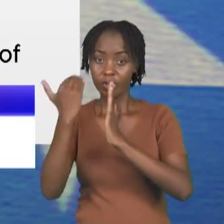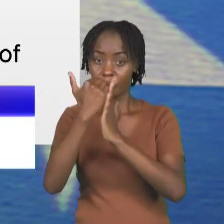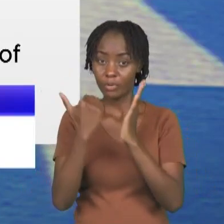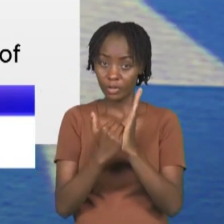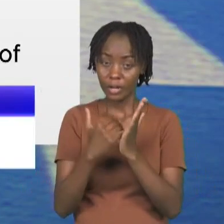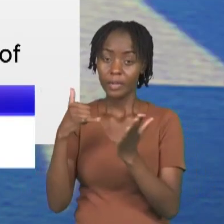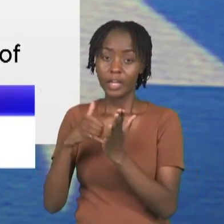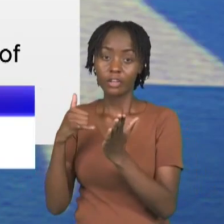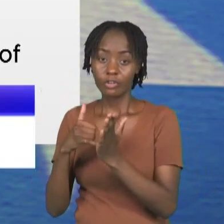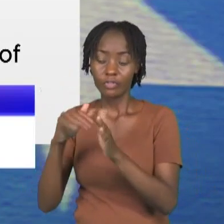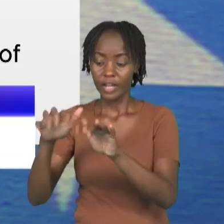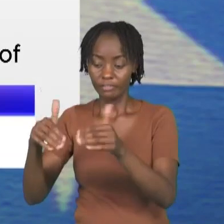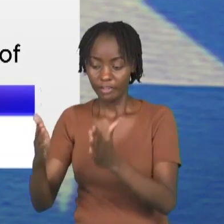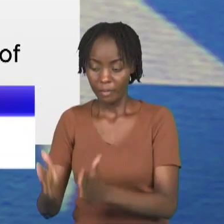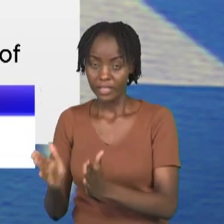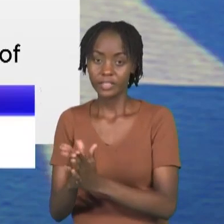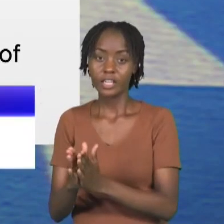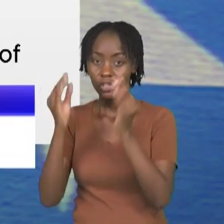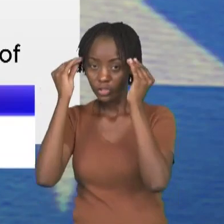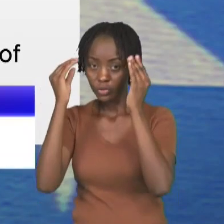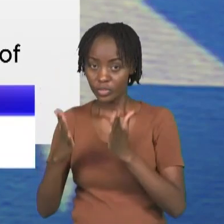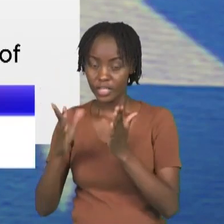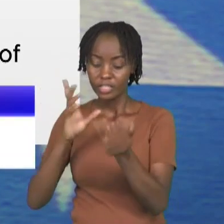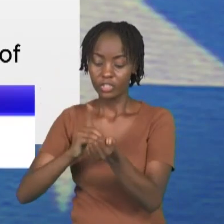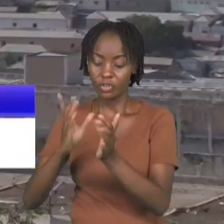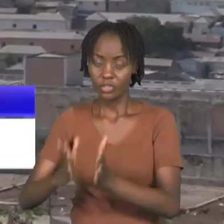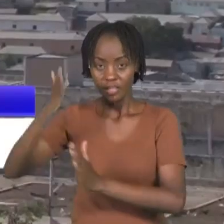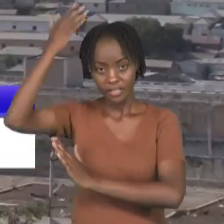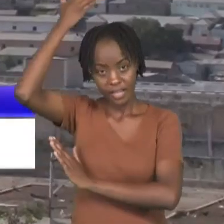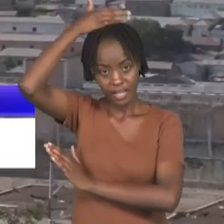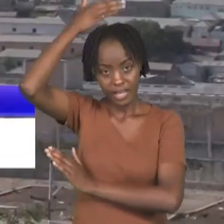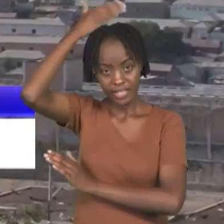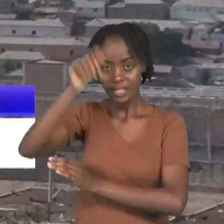agricultural officers, doctors, nurses, and other professionals.